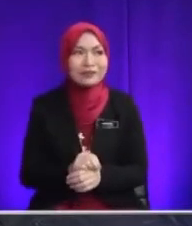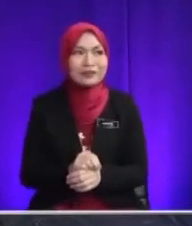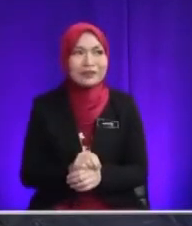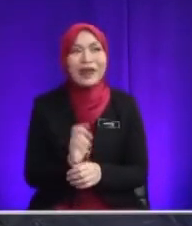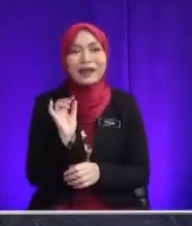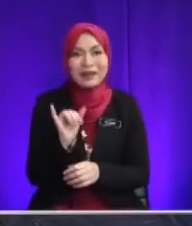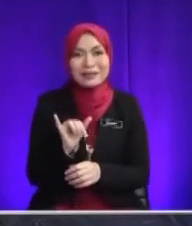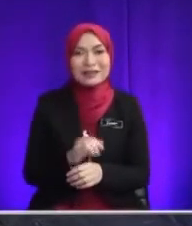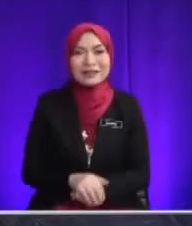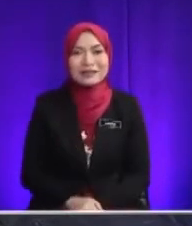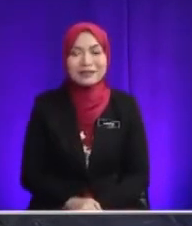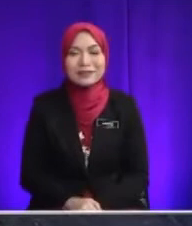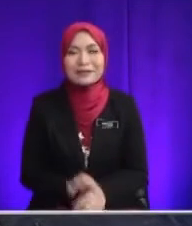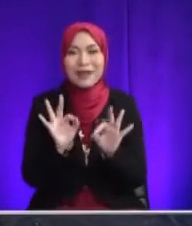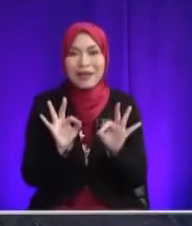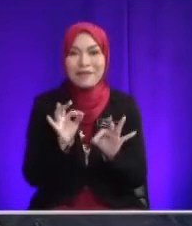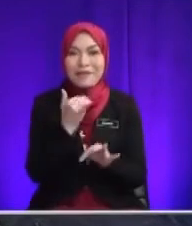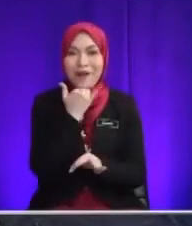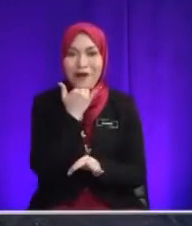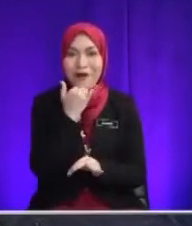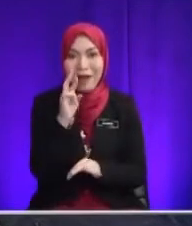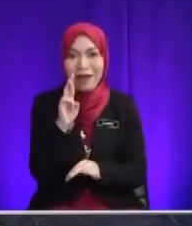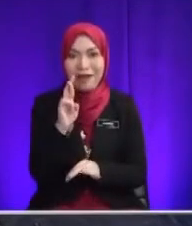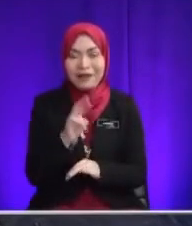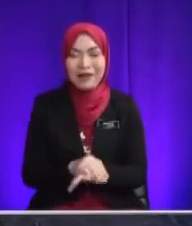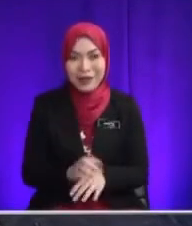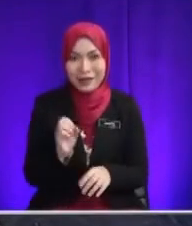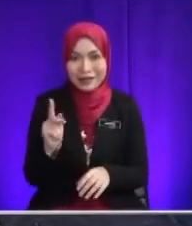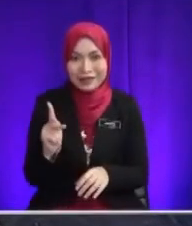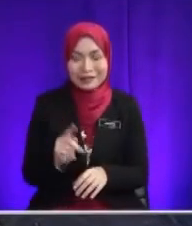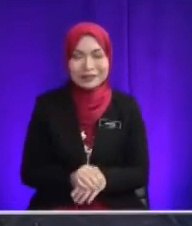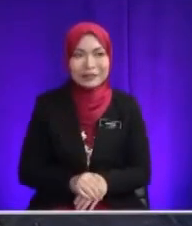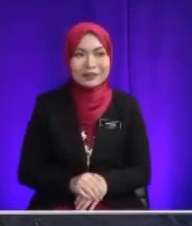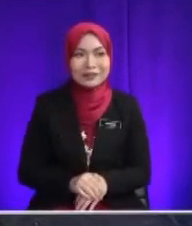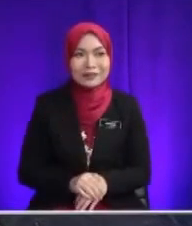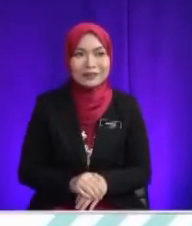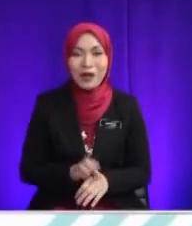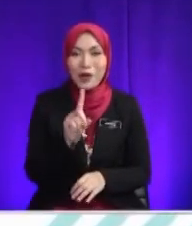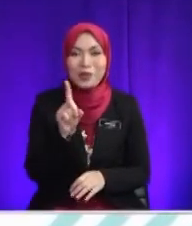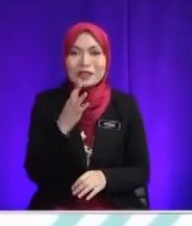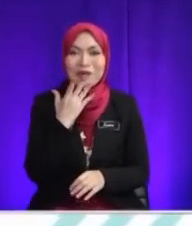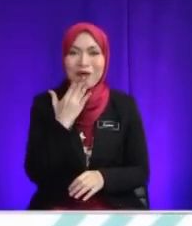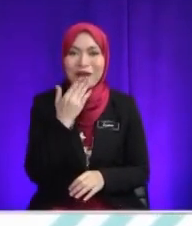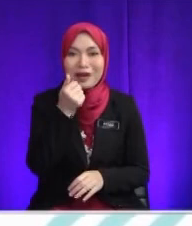So maybe I would like to ask Nazifa. Nazifa, which color would you like to choose? Let's start with Nazifa.